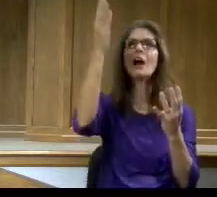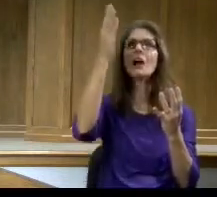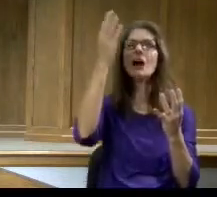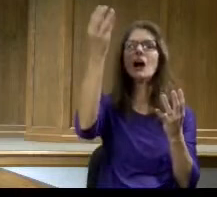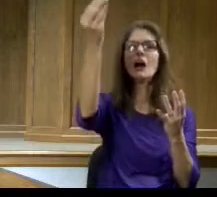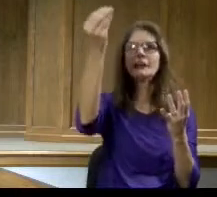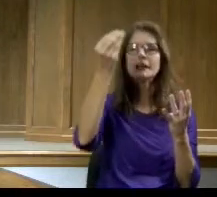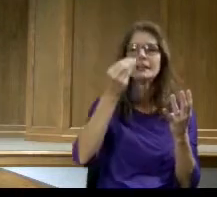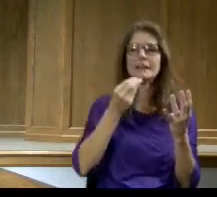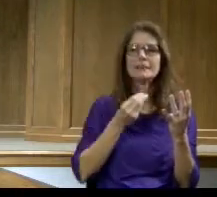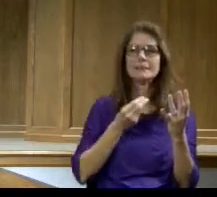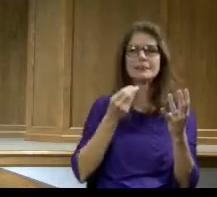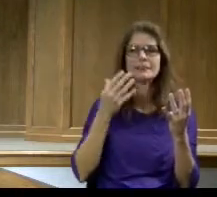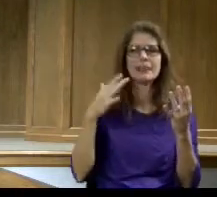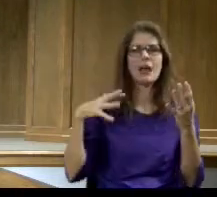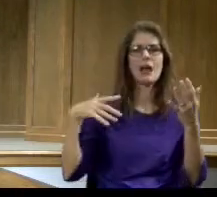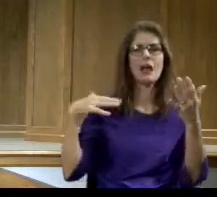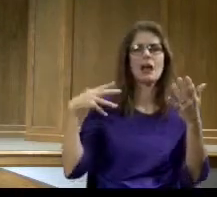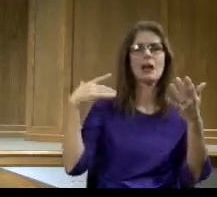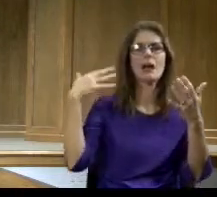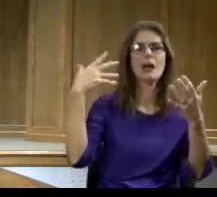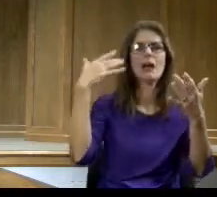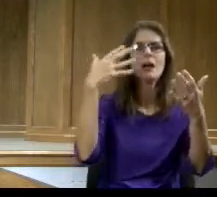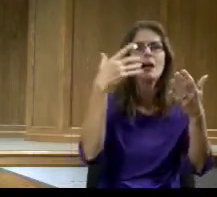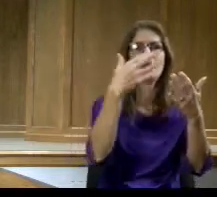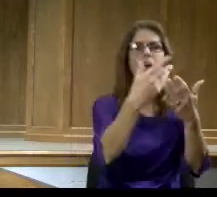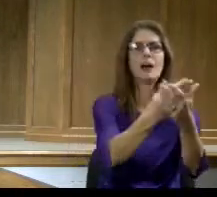take me into your glory.